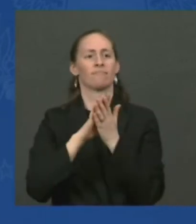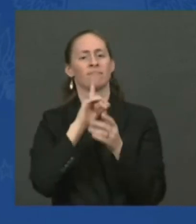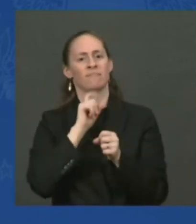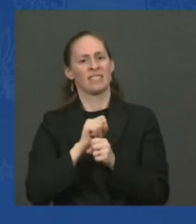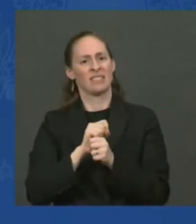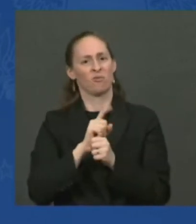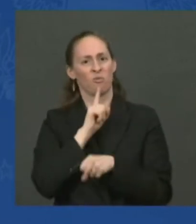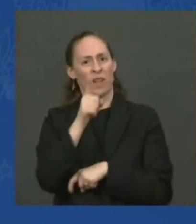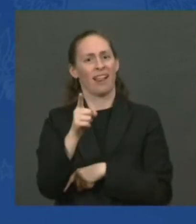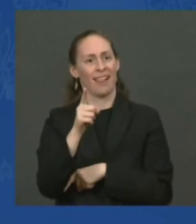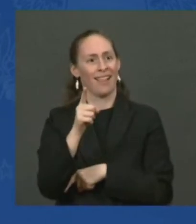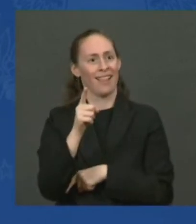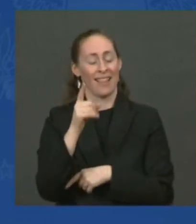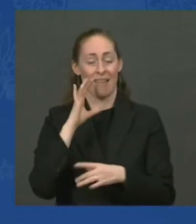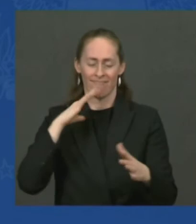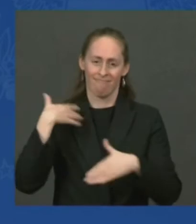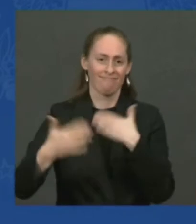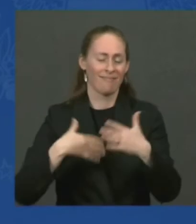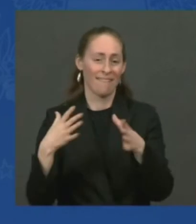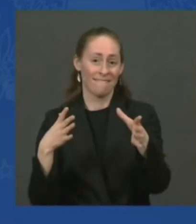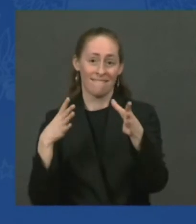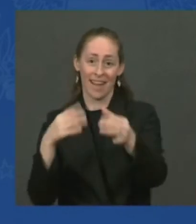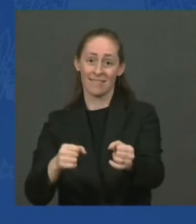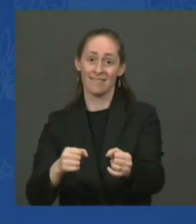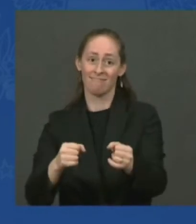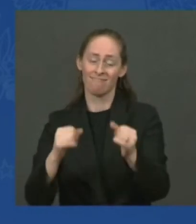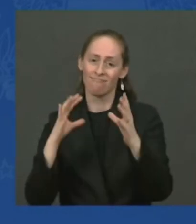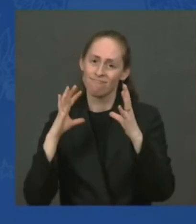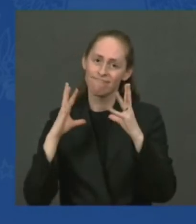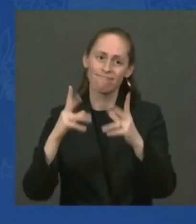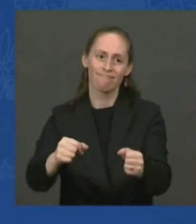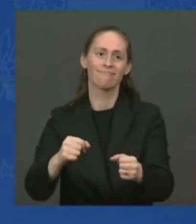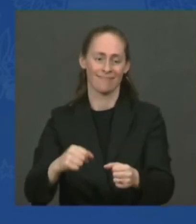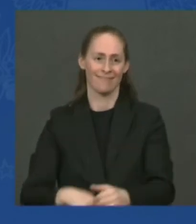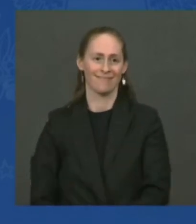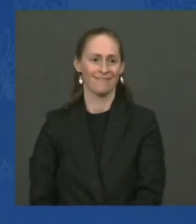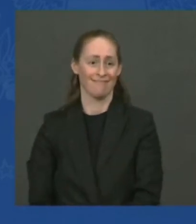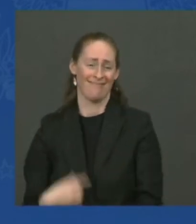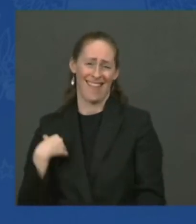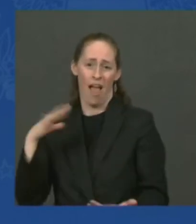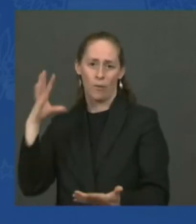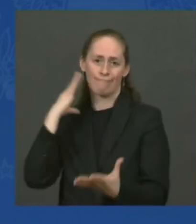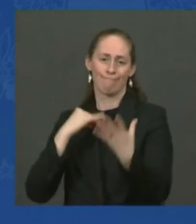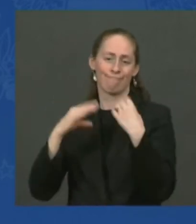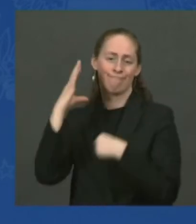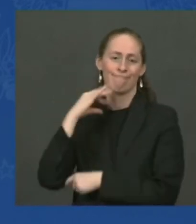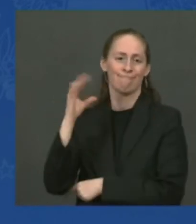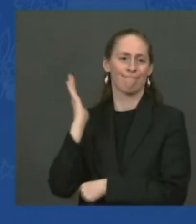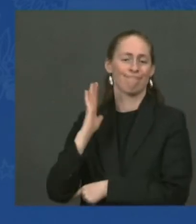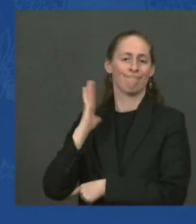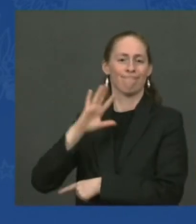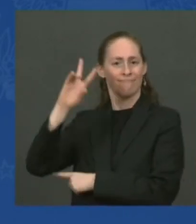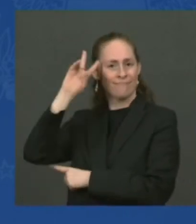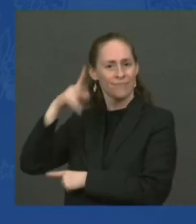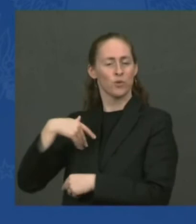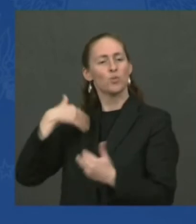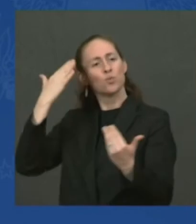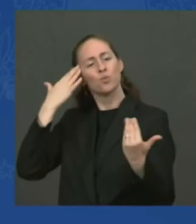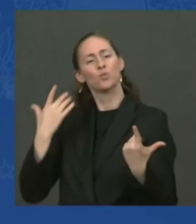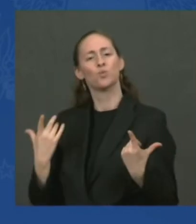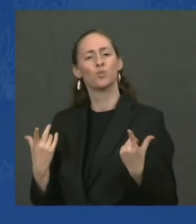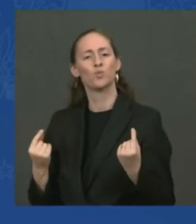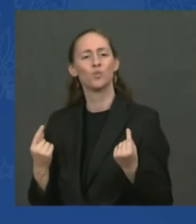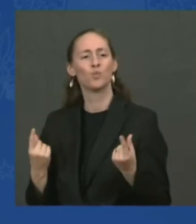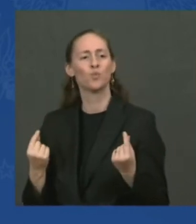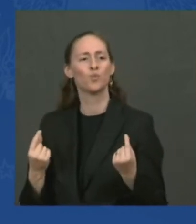discipline. I have a lot of experience in doing that. When I was vice president, I was given responsibility for overseeing and implementing the Recovery